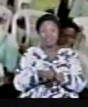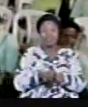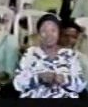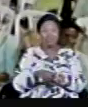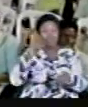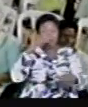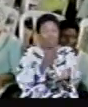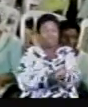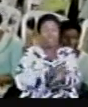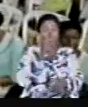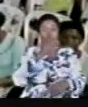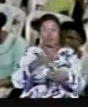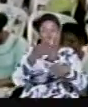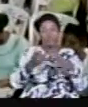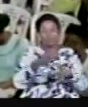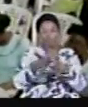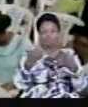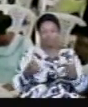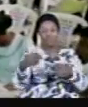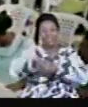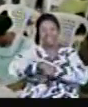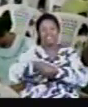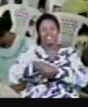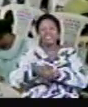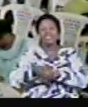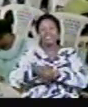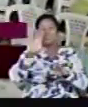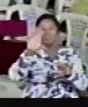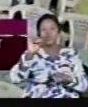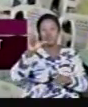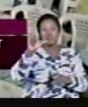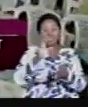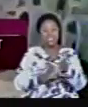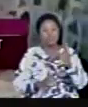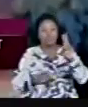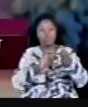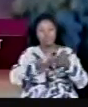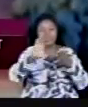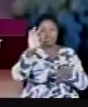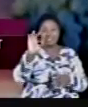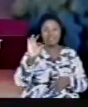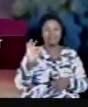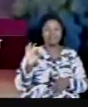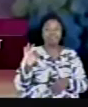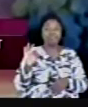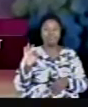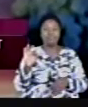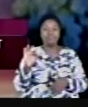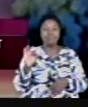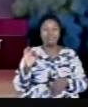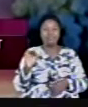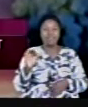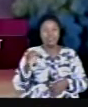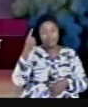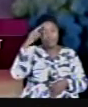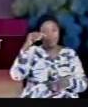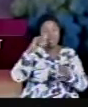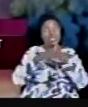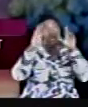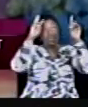tonight. Colossians chapter 2 verse 9, for in him